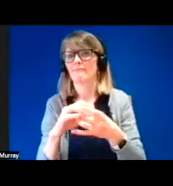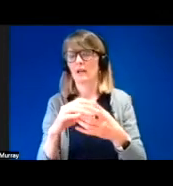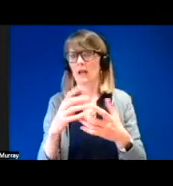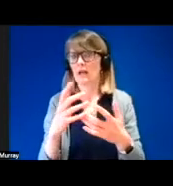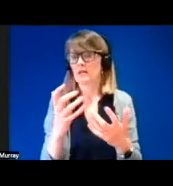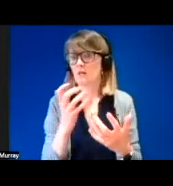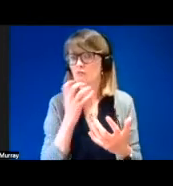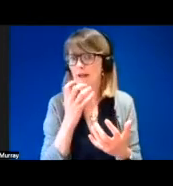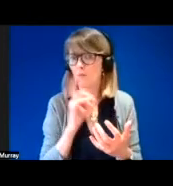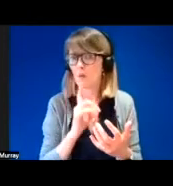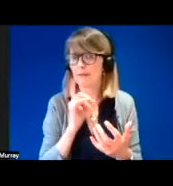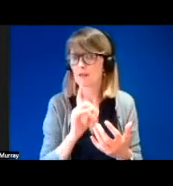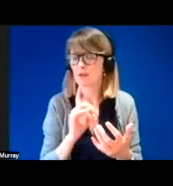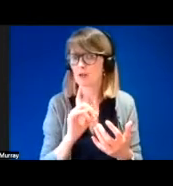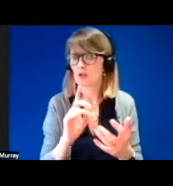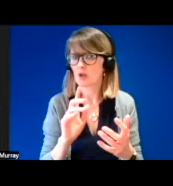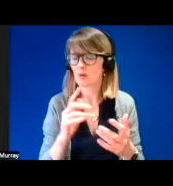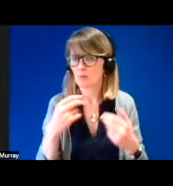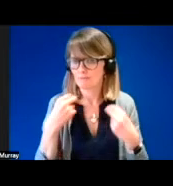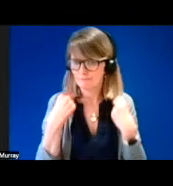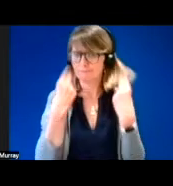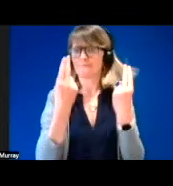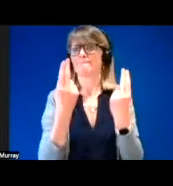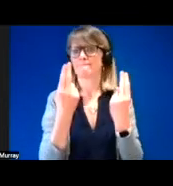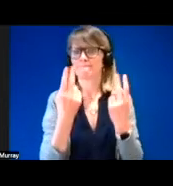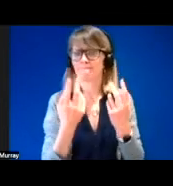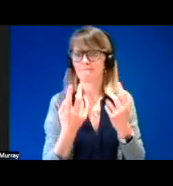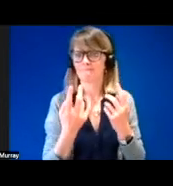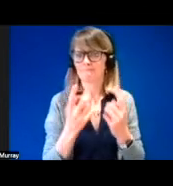and independently seek change or betterment.